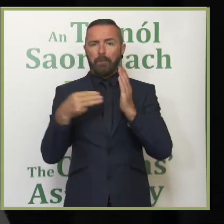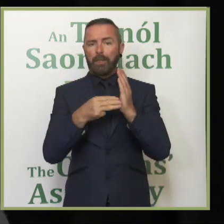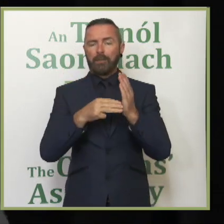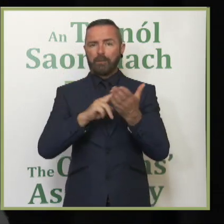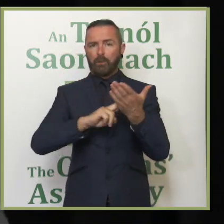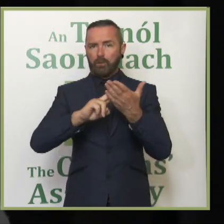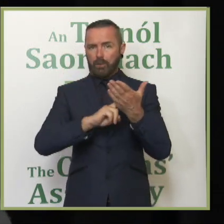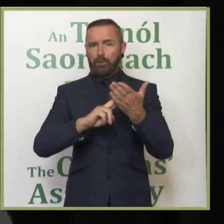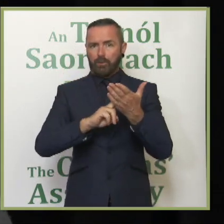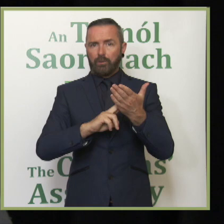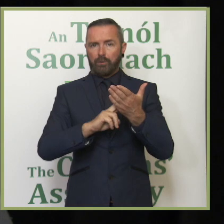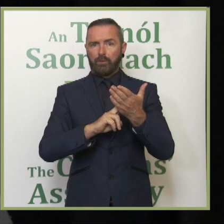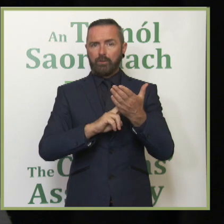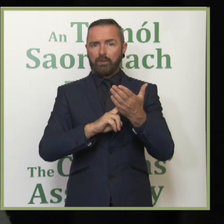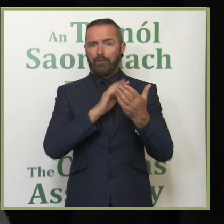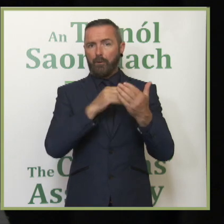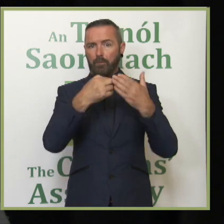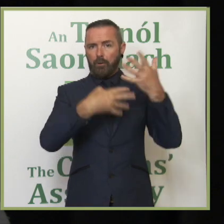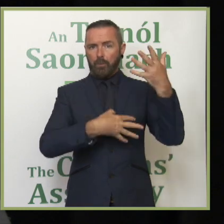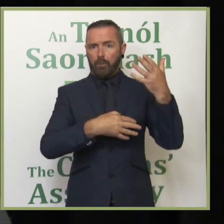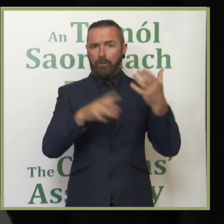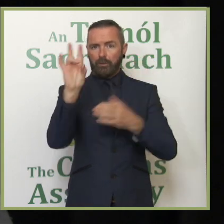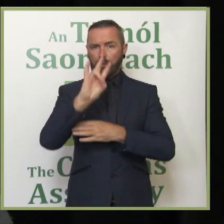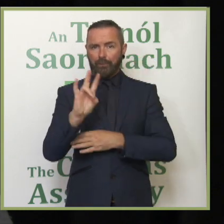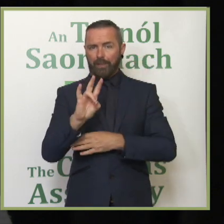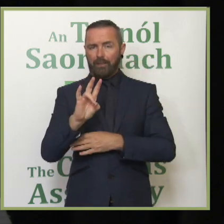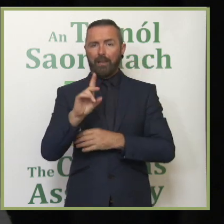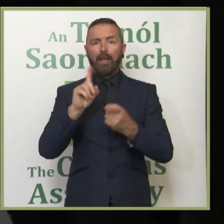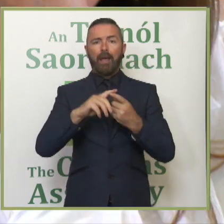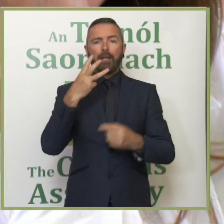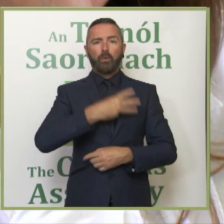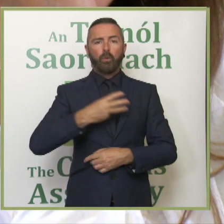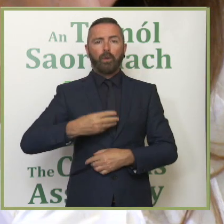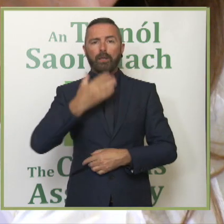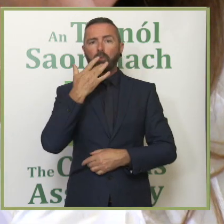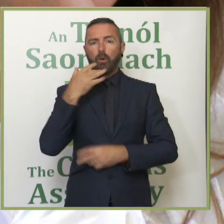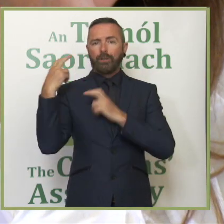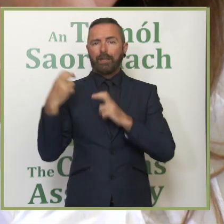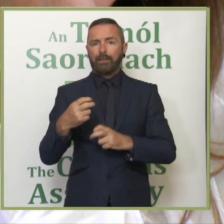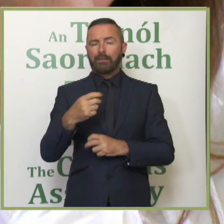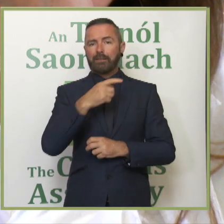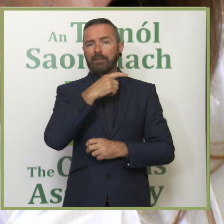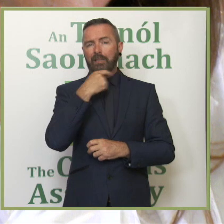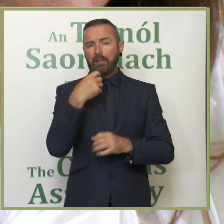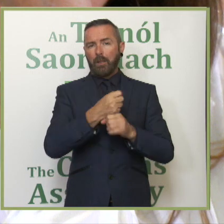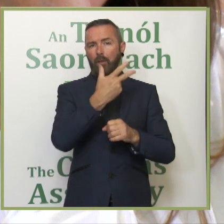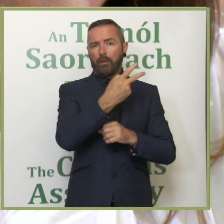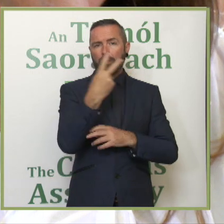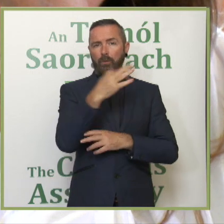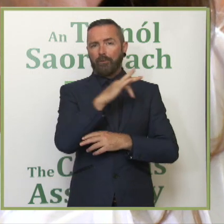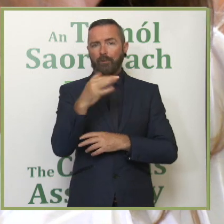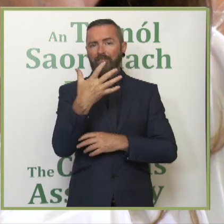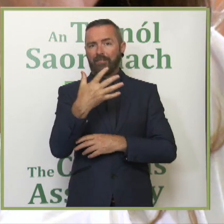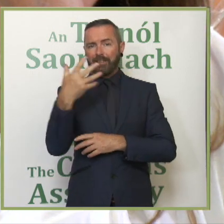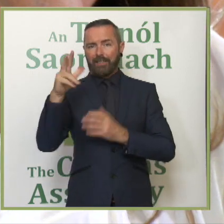last year through surveys. Wastewater analysis shows us that about 32 out of 58 cities saw an increase